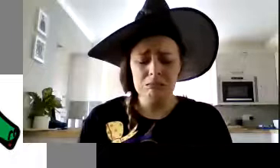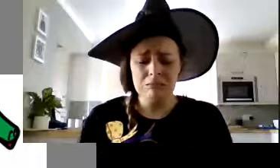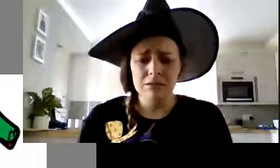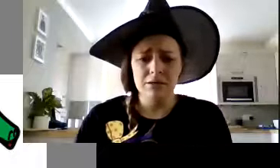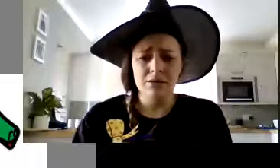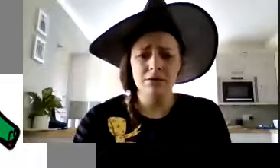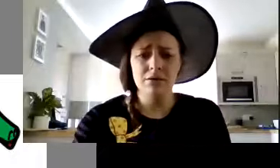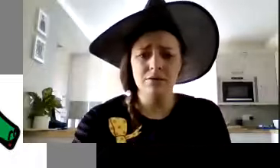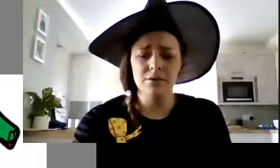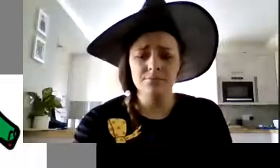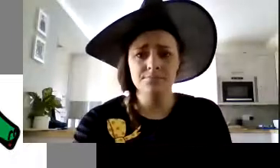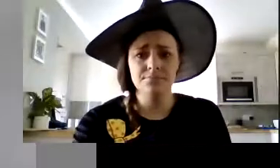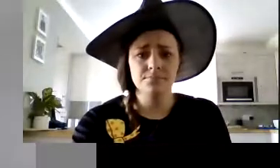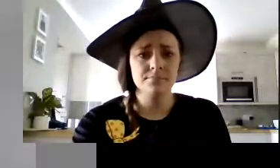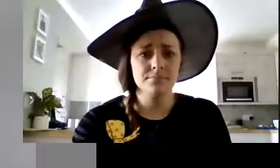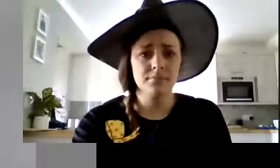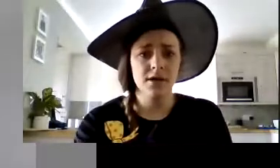found.